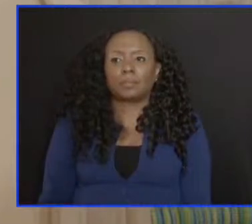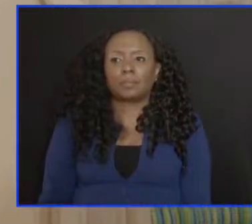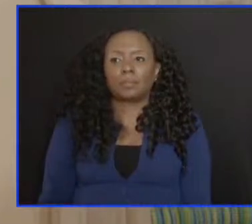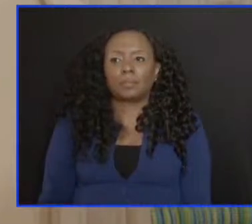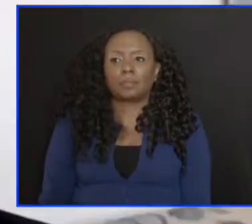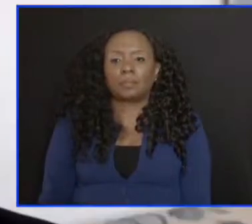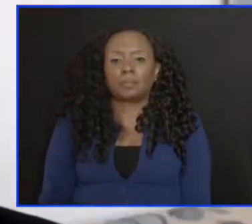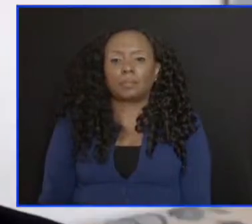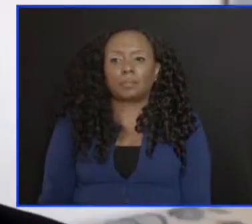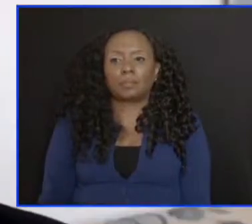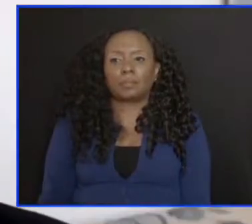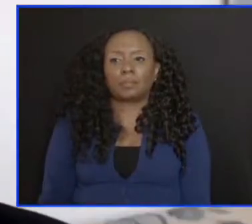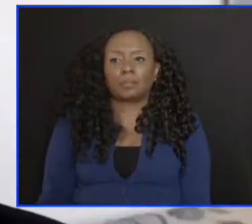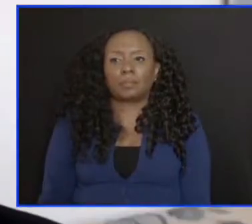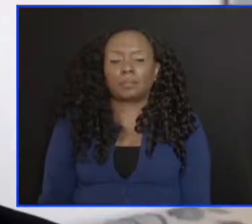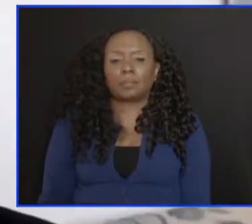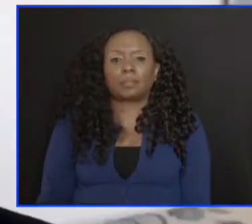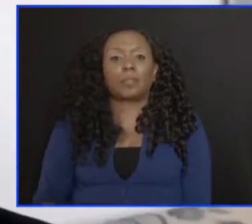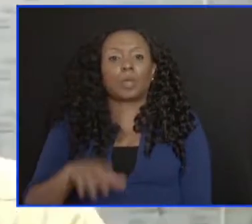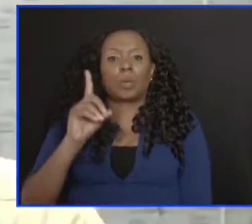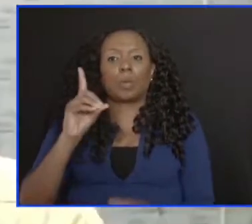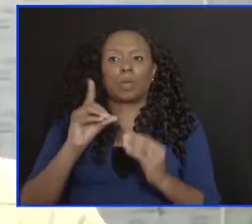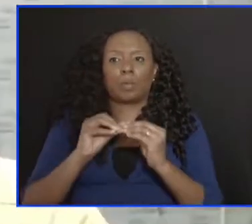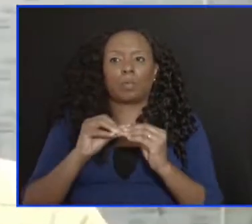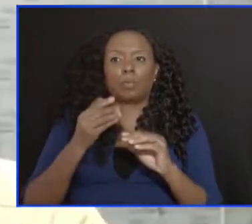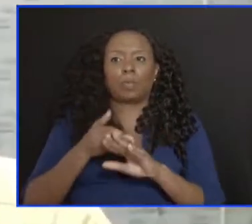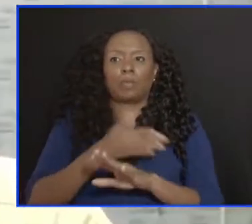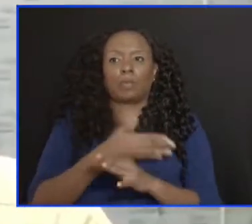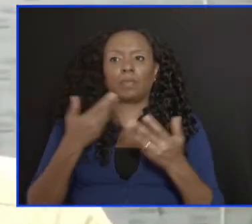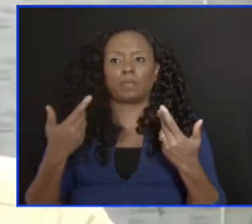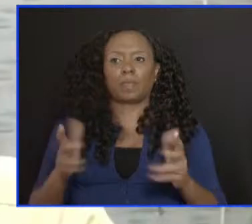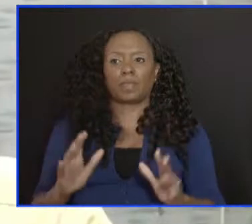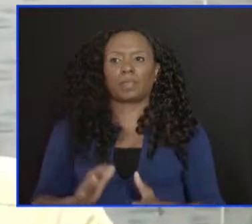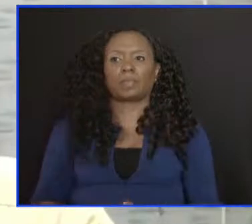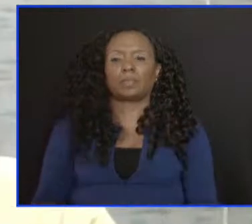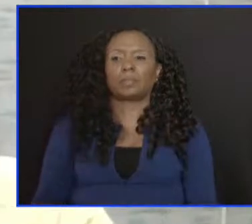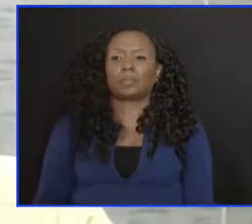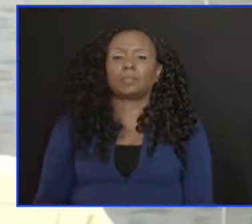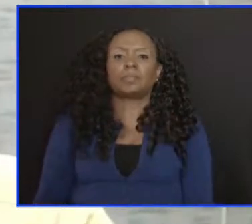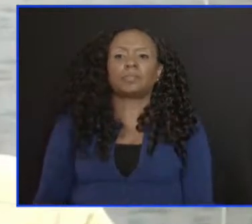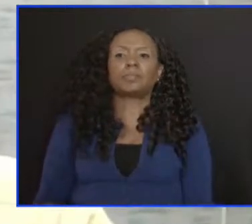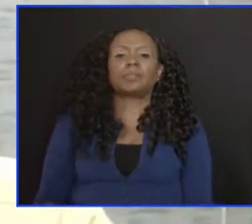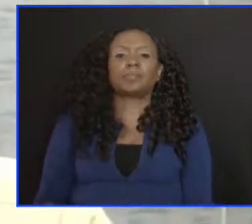more call from the media before we wrap up. Yeah, David, I was trying to make it.